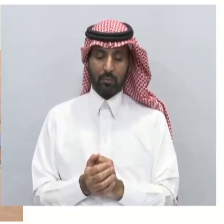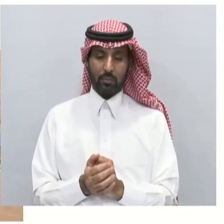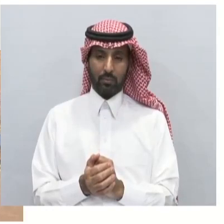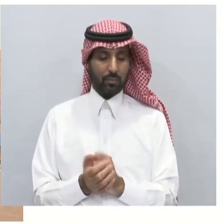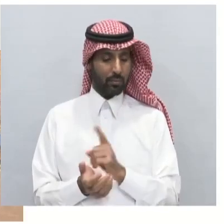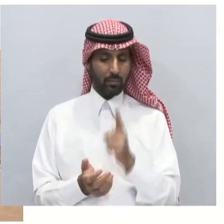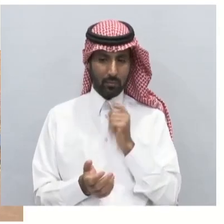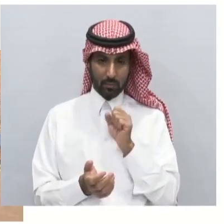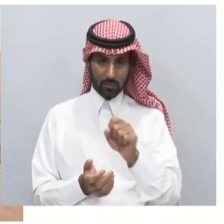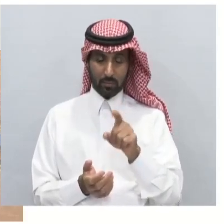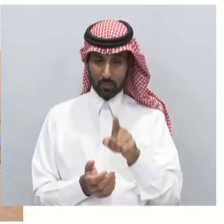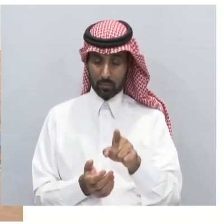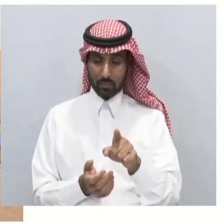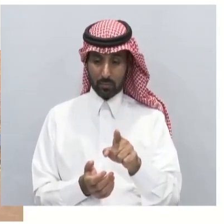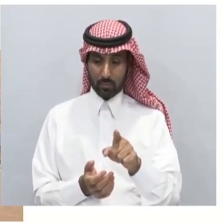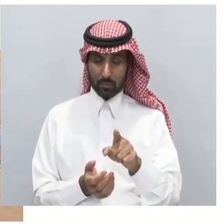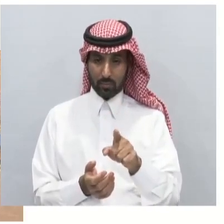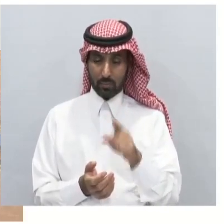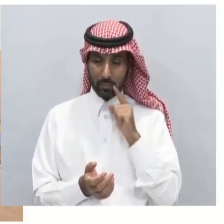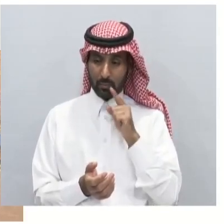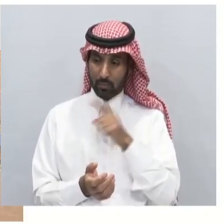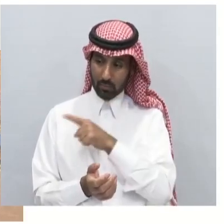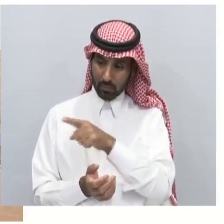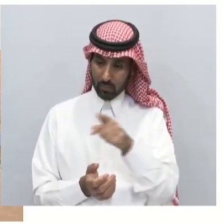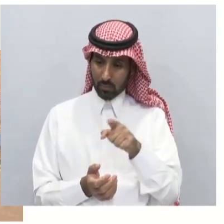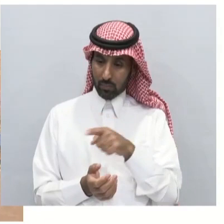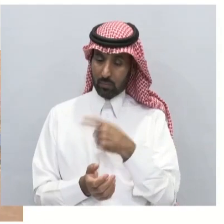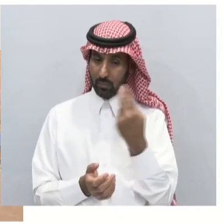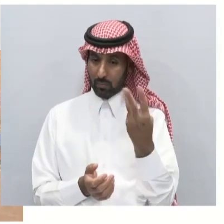it's not your. It's their.